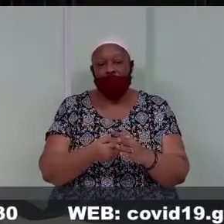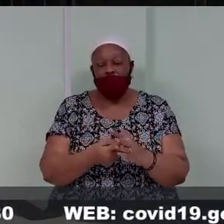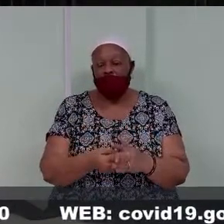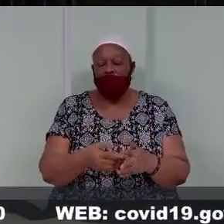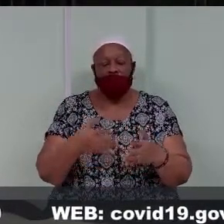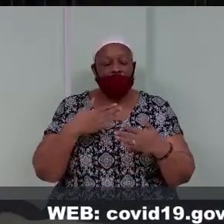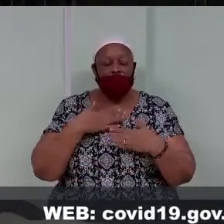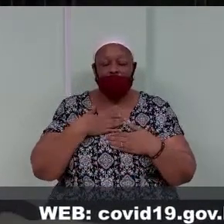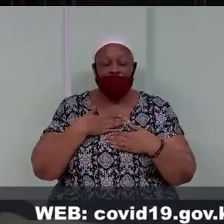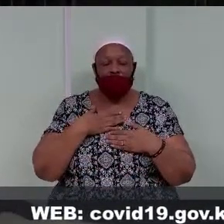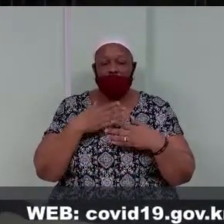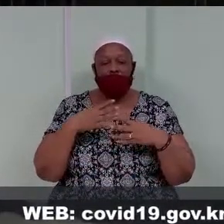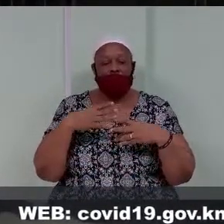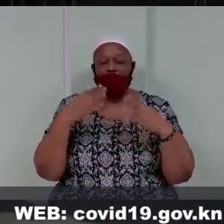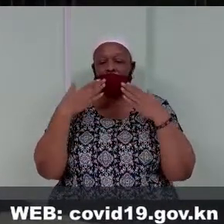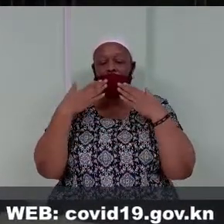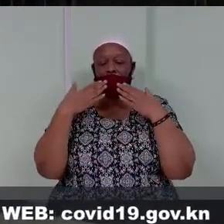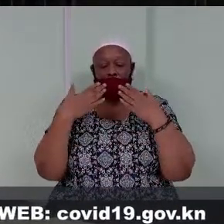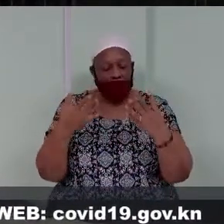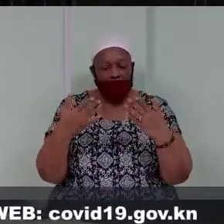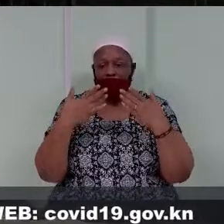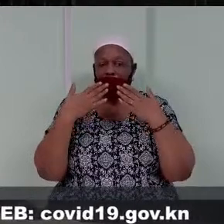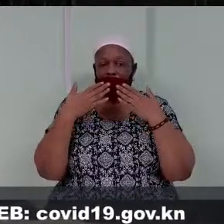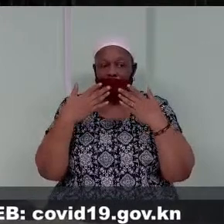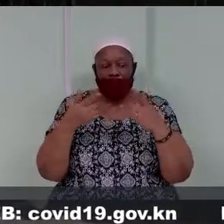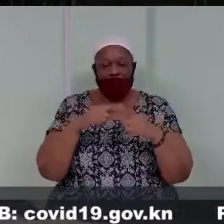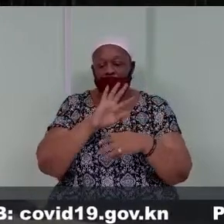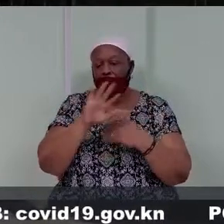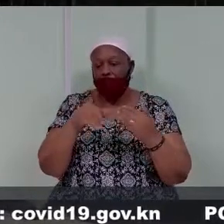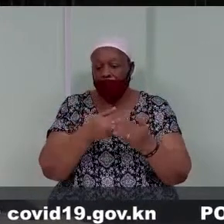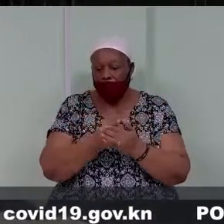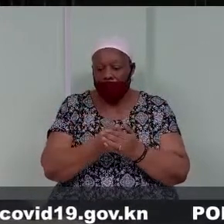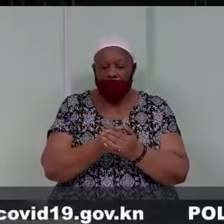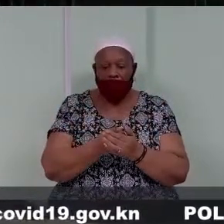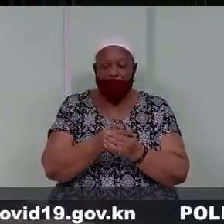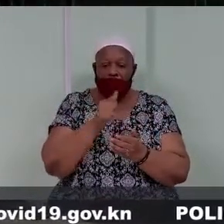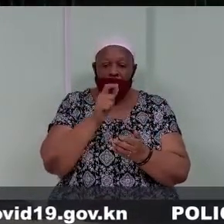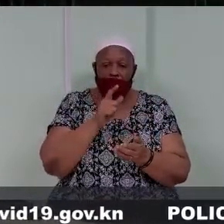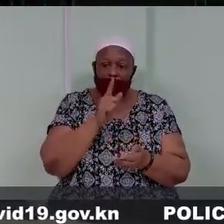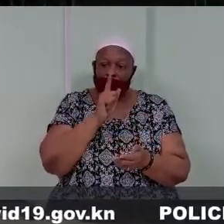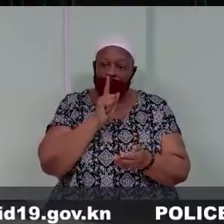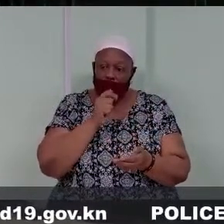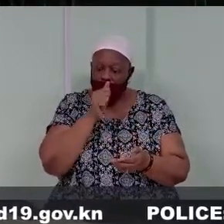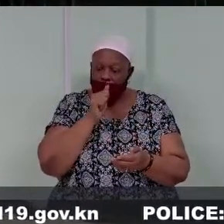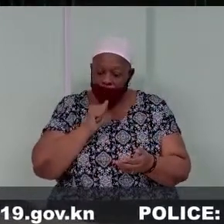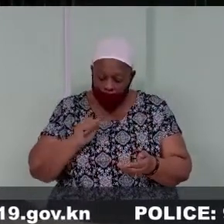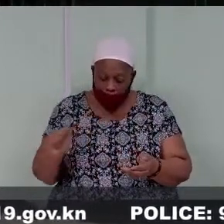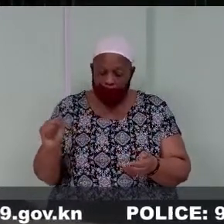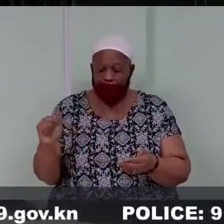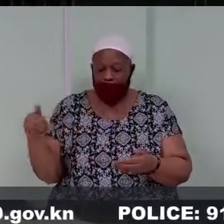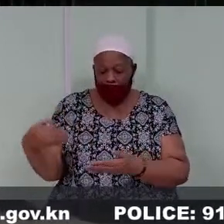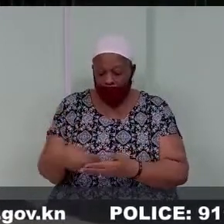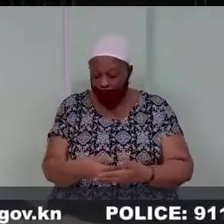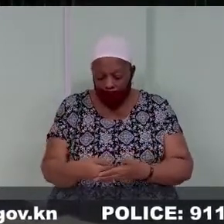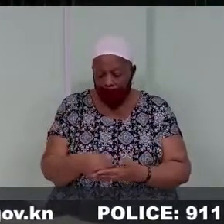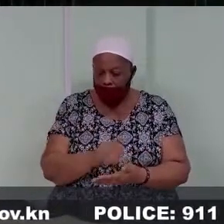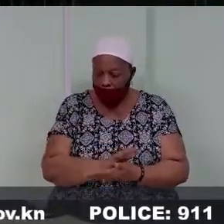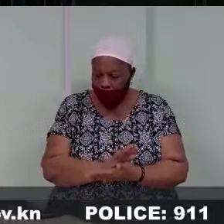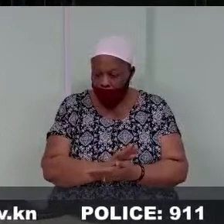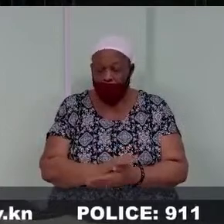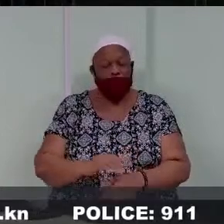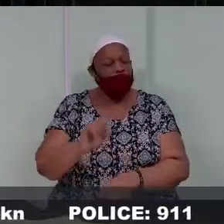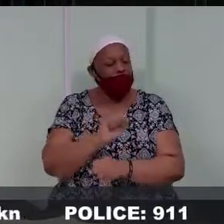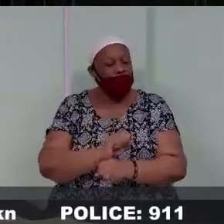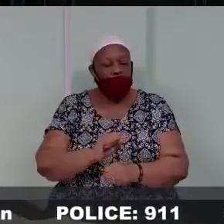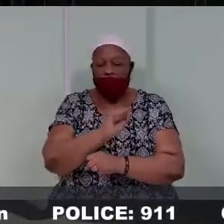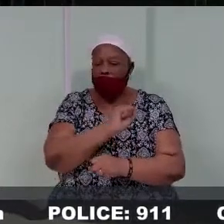the public and private nurseries, preschools, and daycare centers that worked